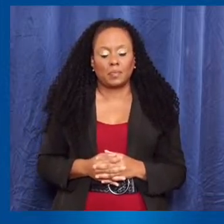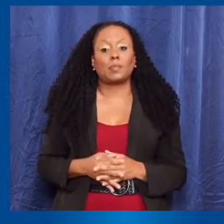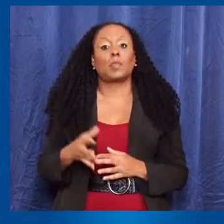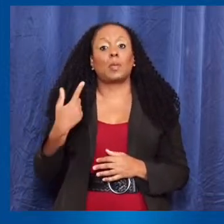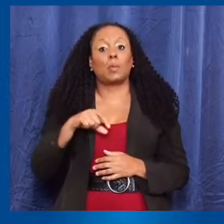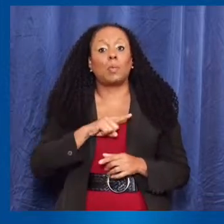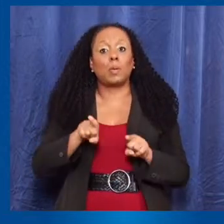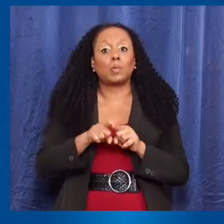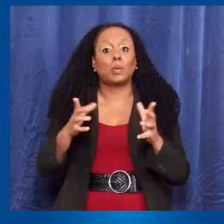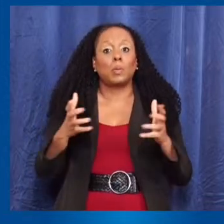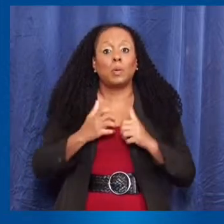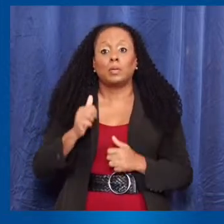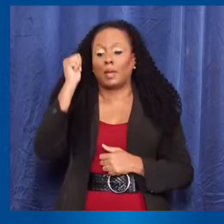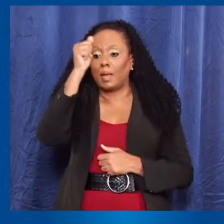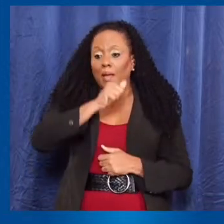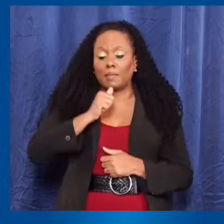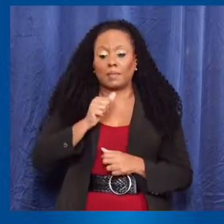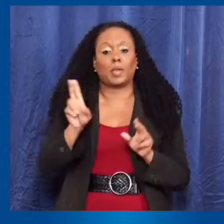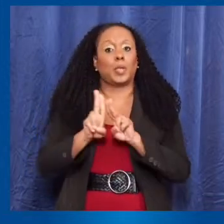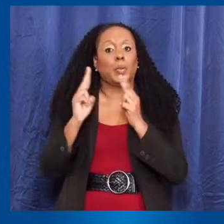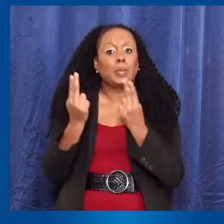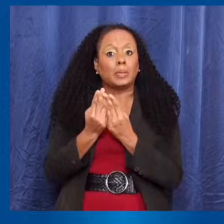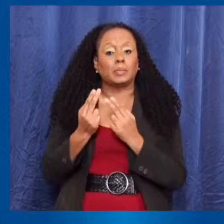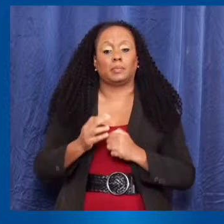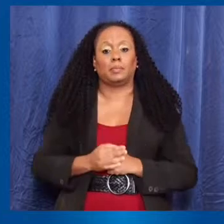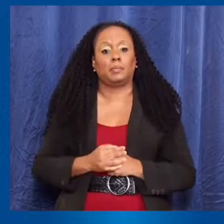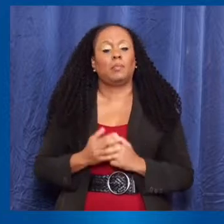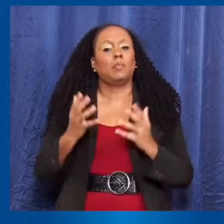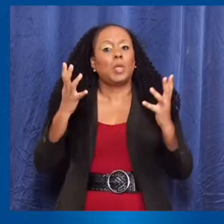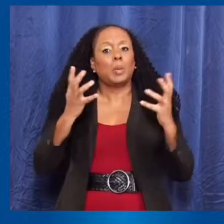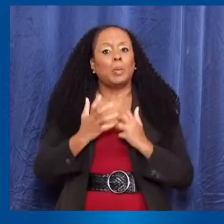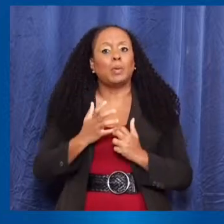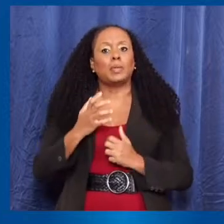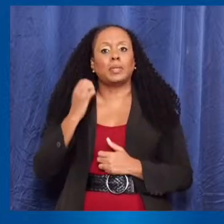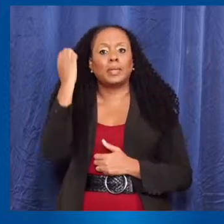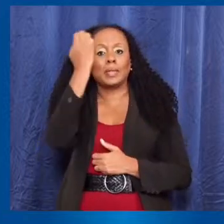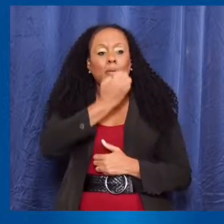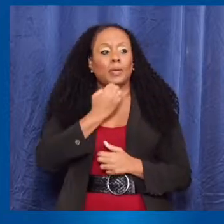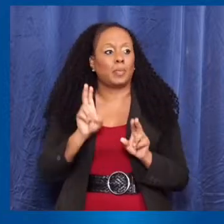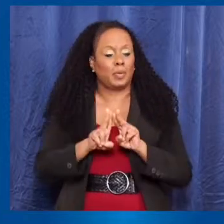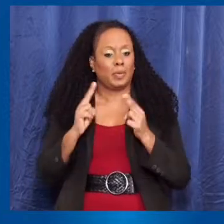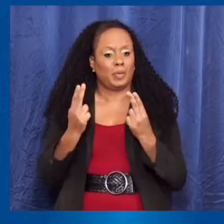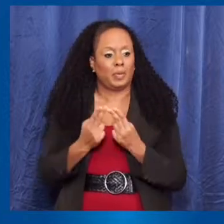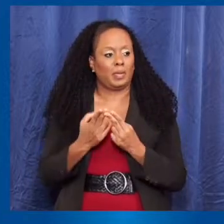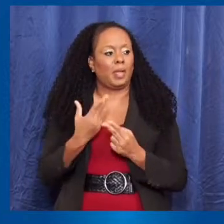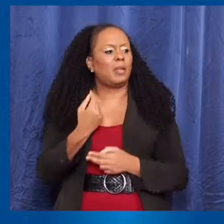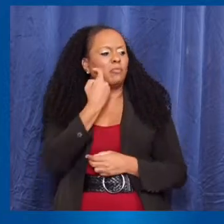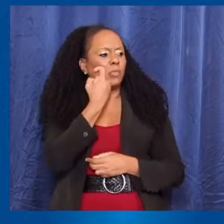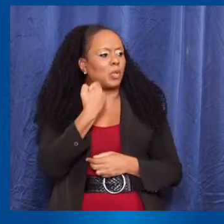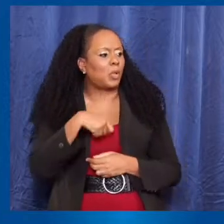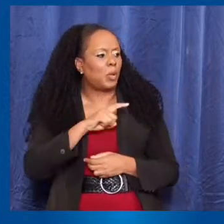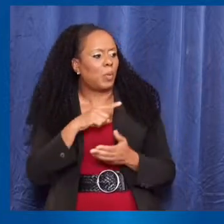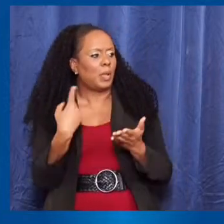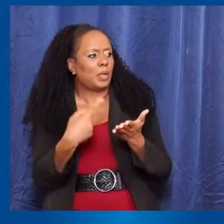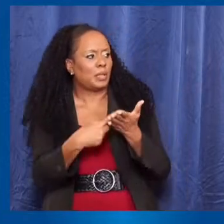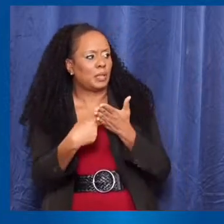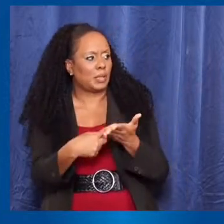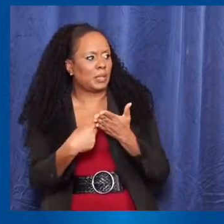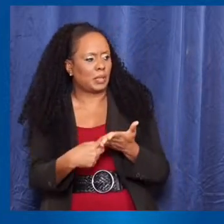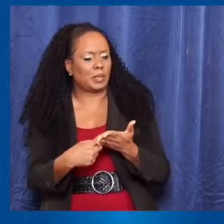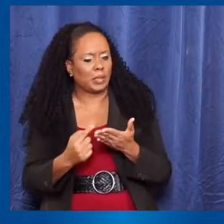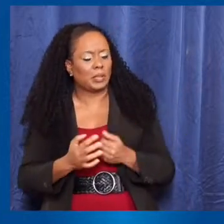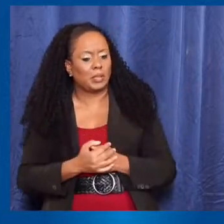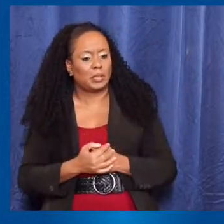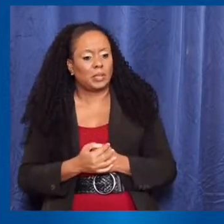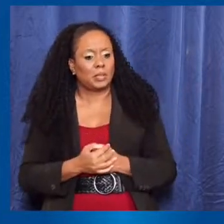EU, the African Union. And as we just discussed, dear Mia,